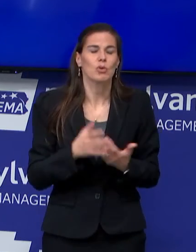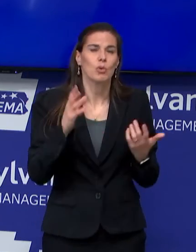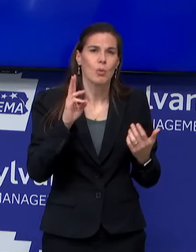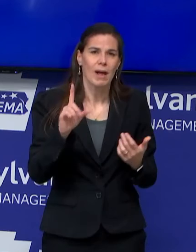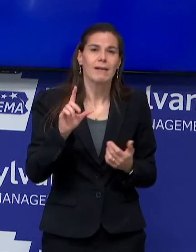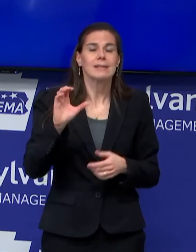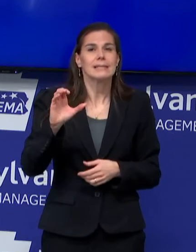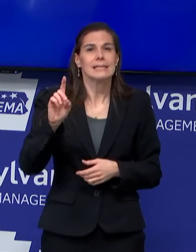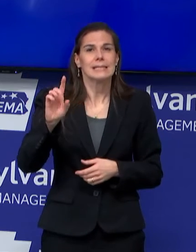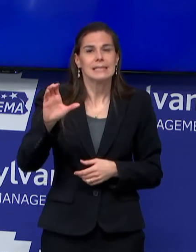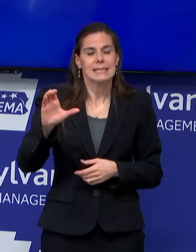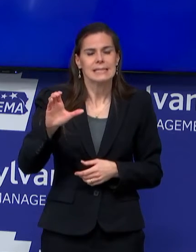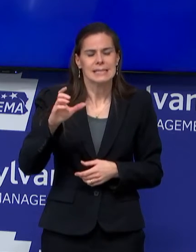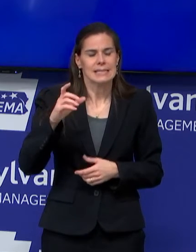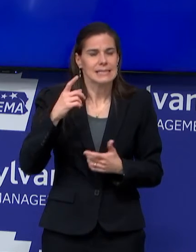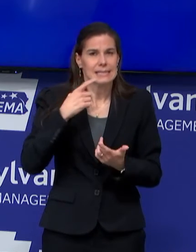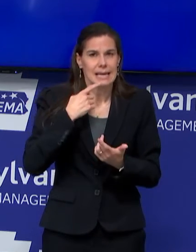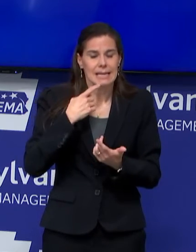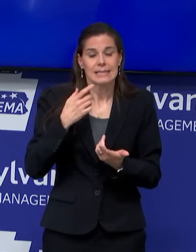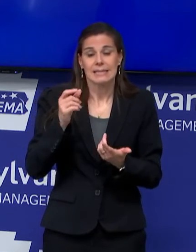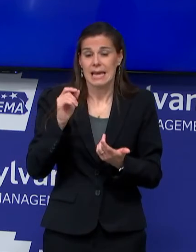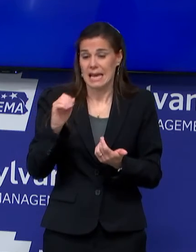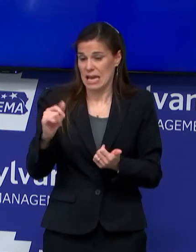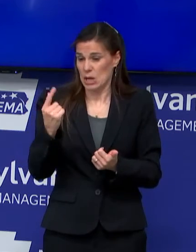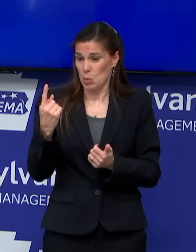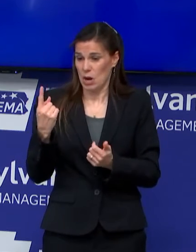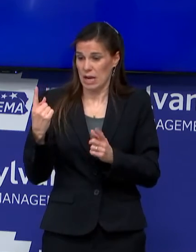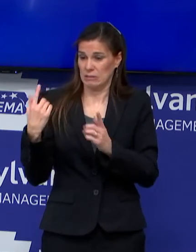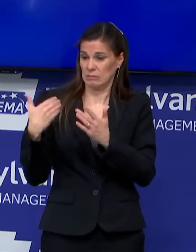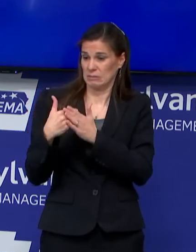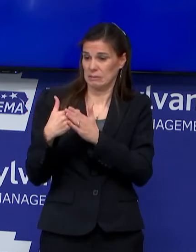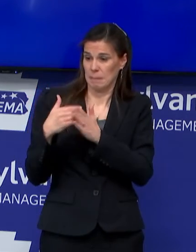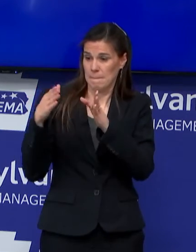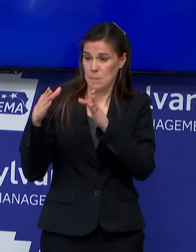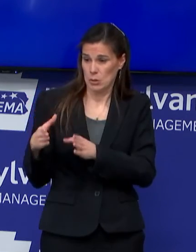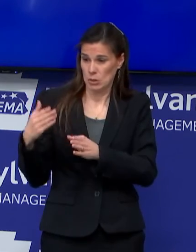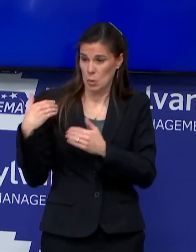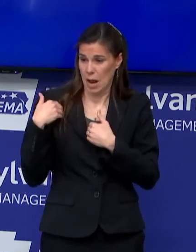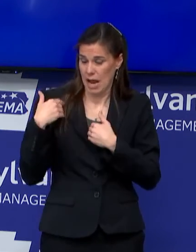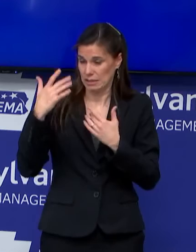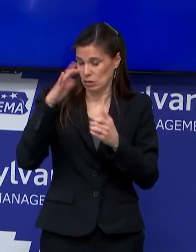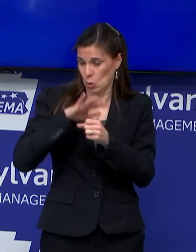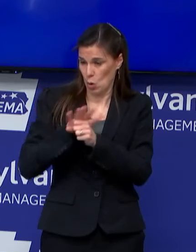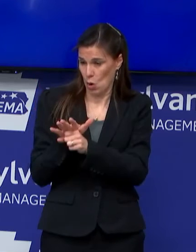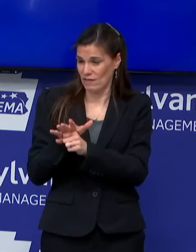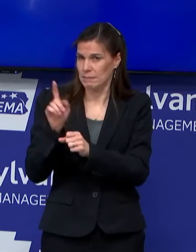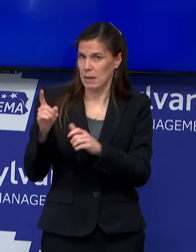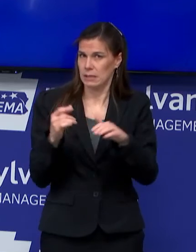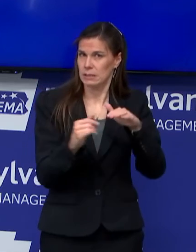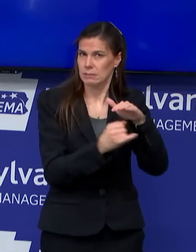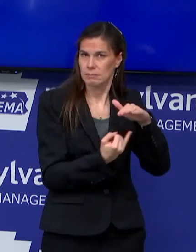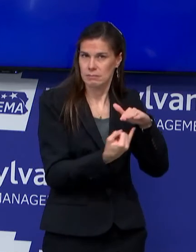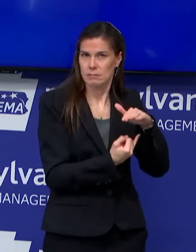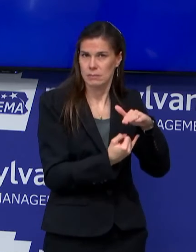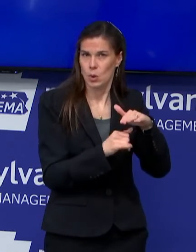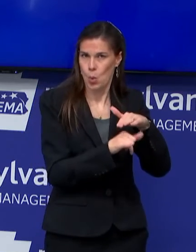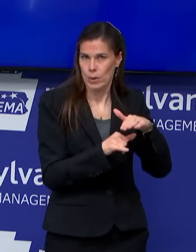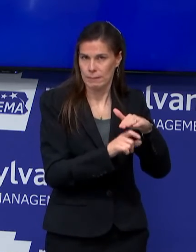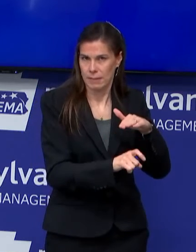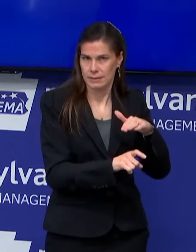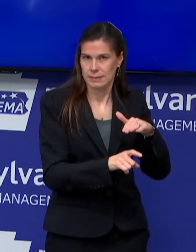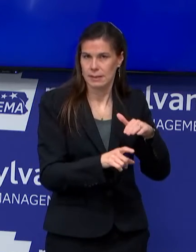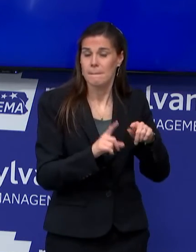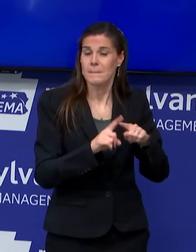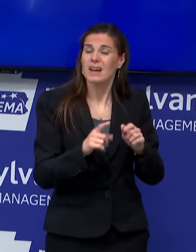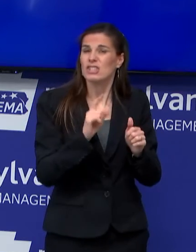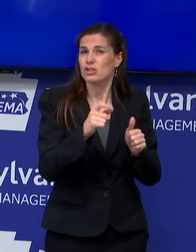provider. I'm happy to follow up with any specifics, but I believe that's where we would land on that. Okay, I just have one more quick question. And